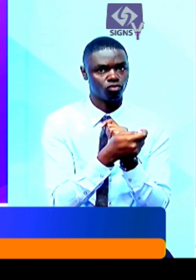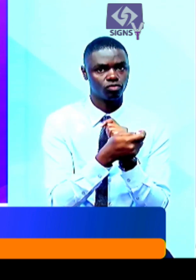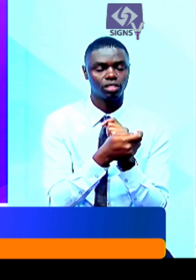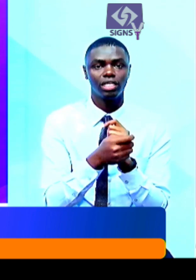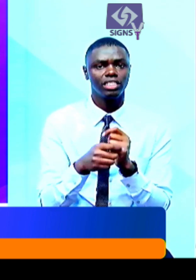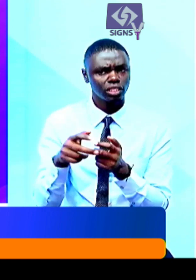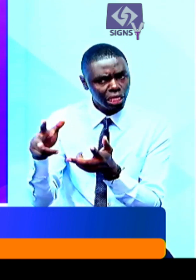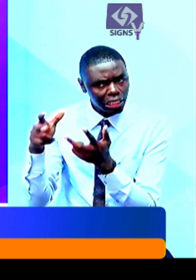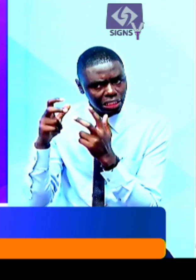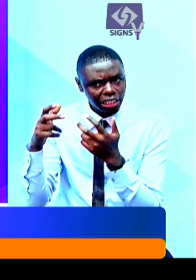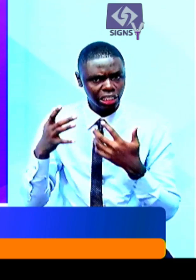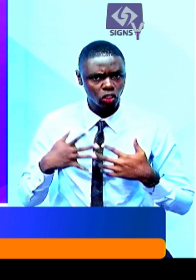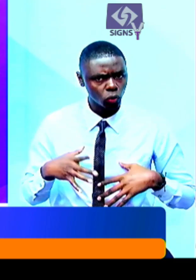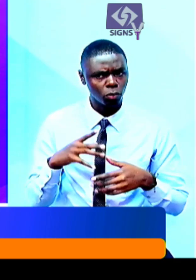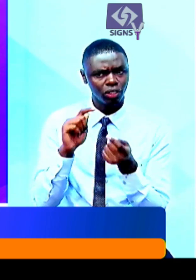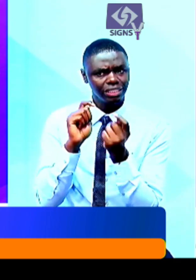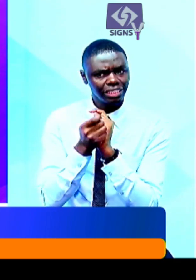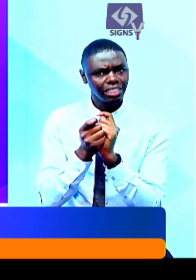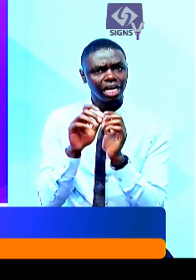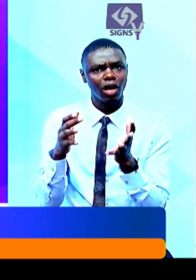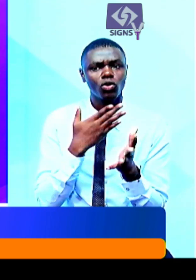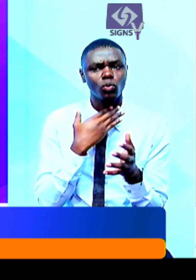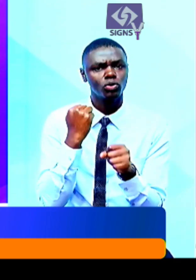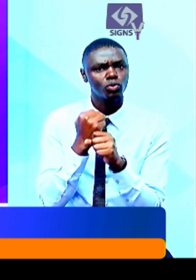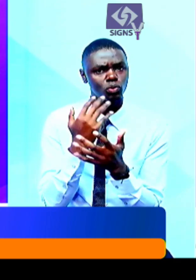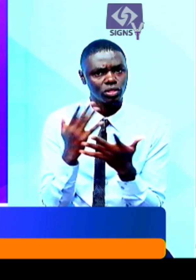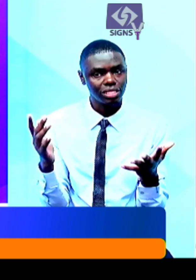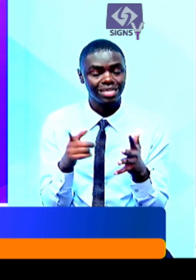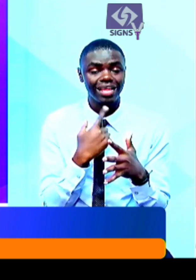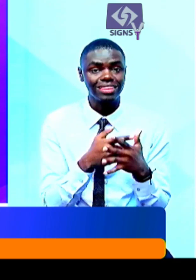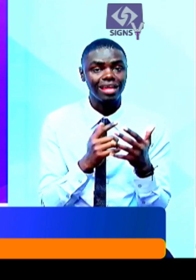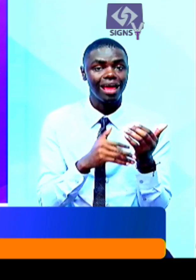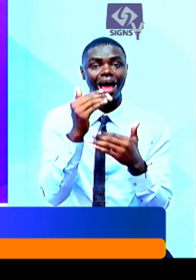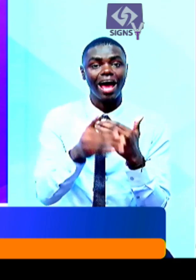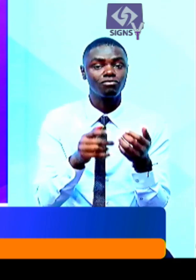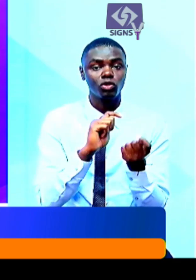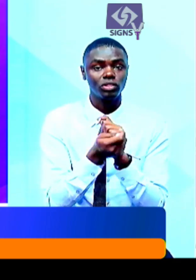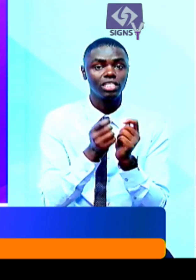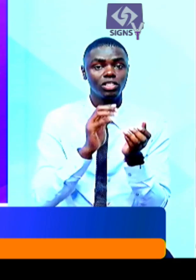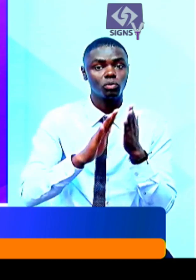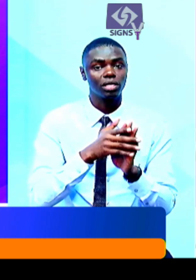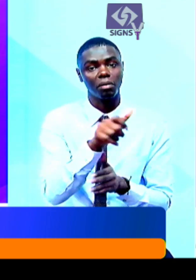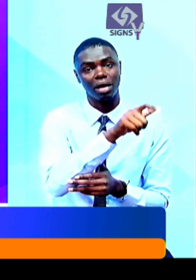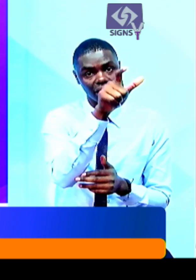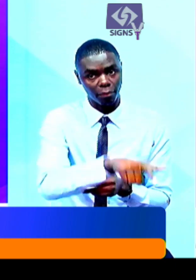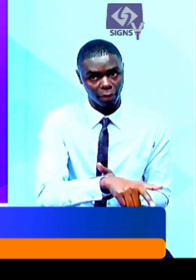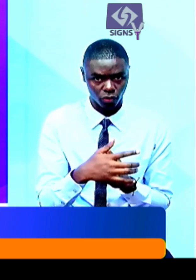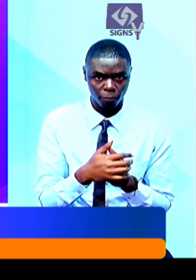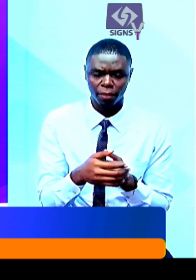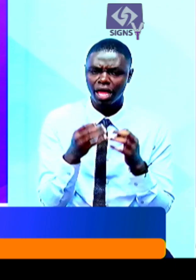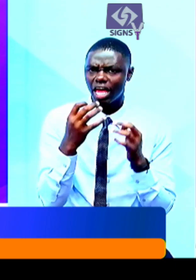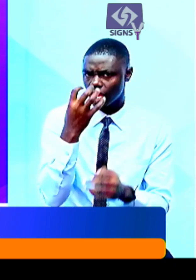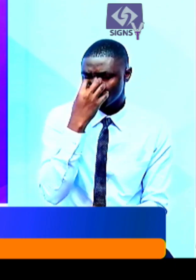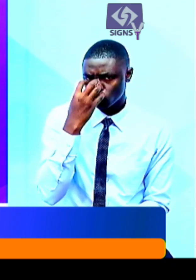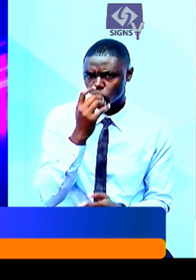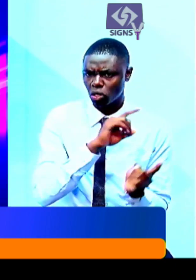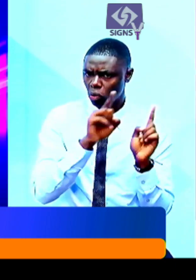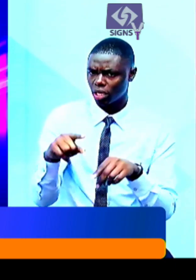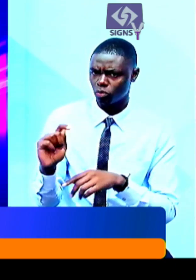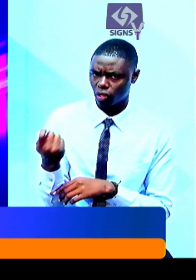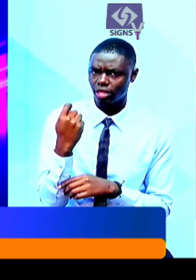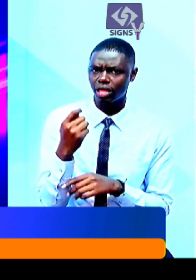After listening to them, really change how you want to do things. Then after you change, you become somebody else. Like if William Ruto came to